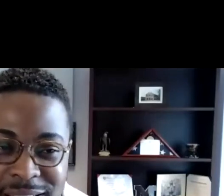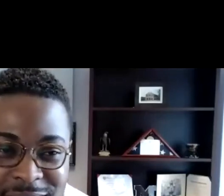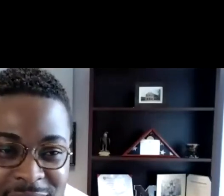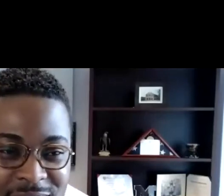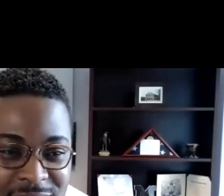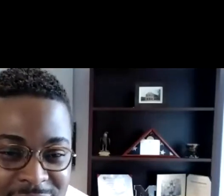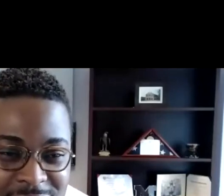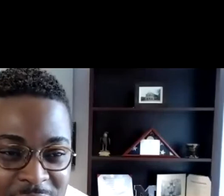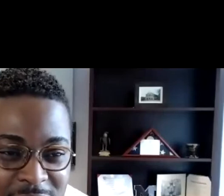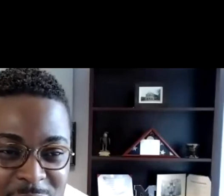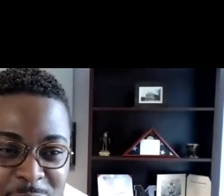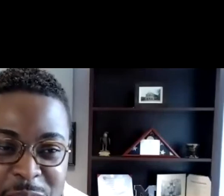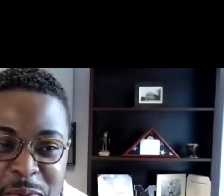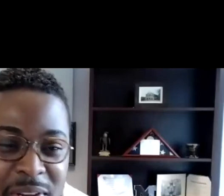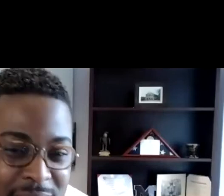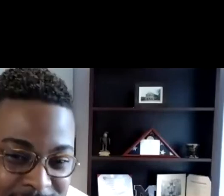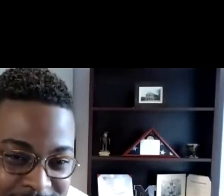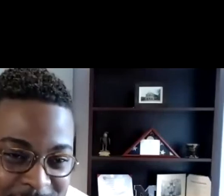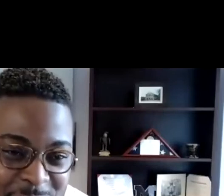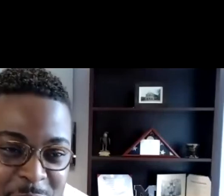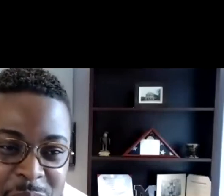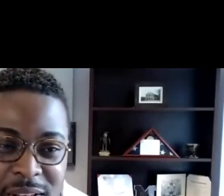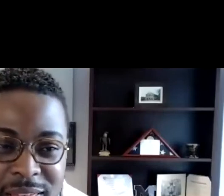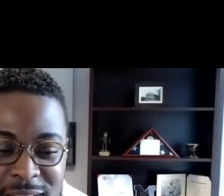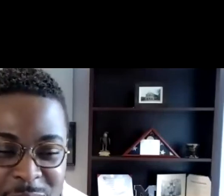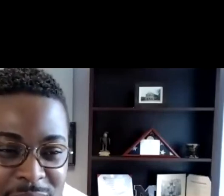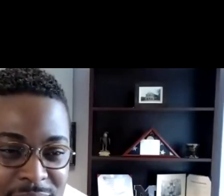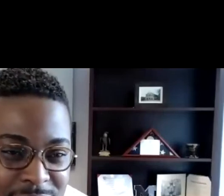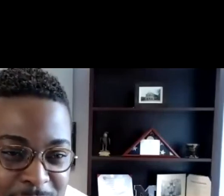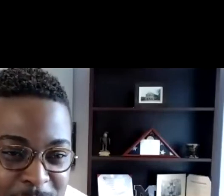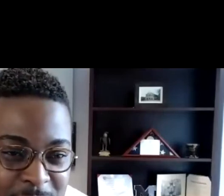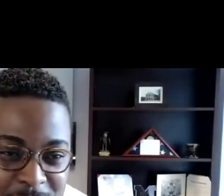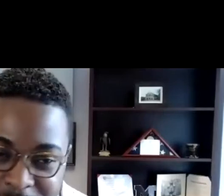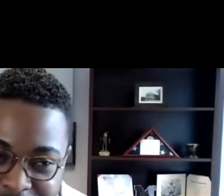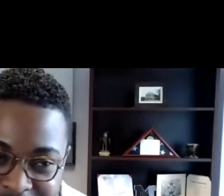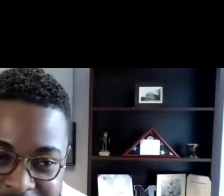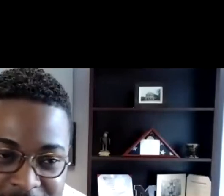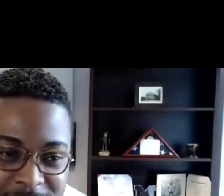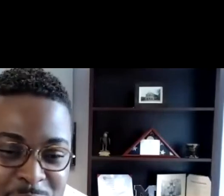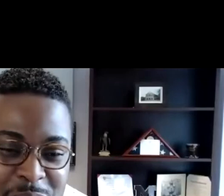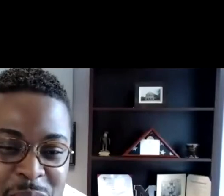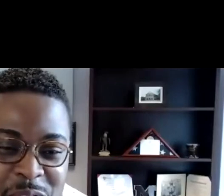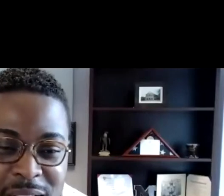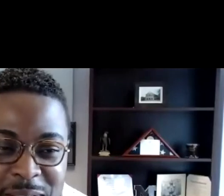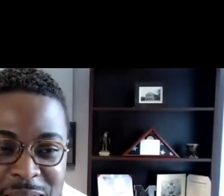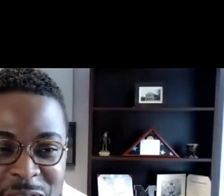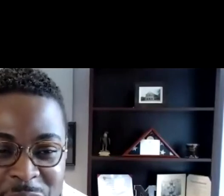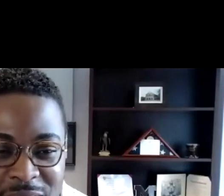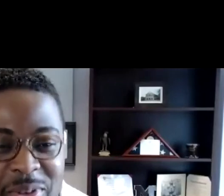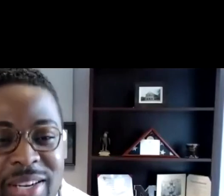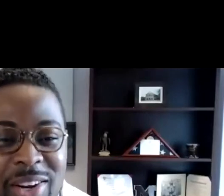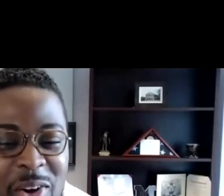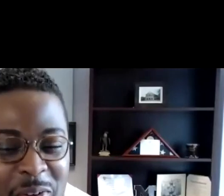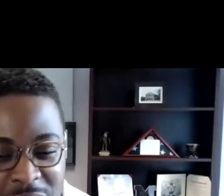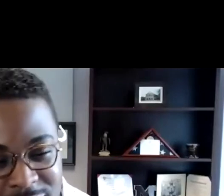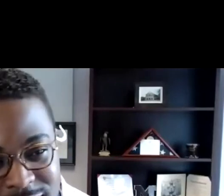I tend to get excited and then I talk too fast. So thank you, Alyssa, for keeping up, and we will try to make sure that